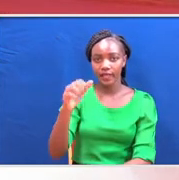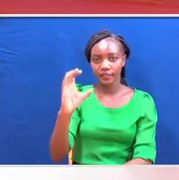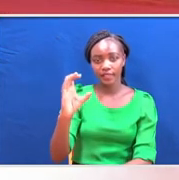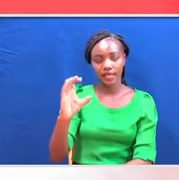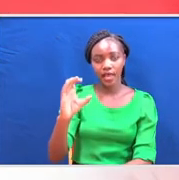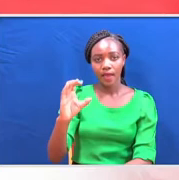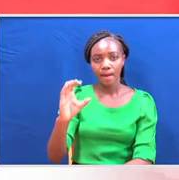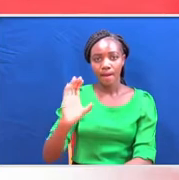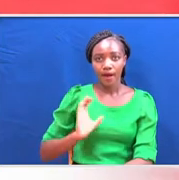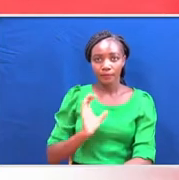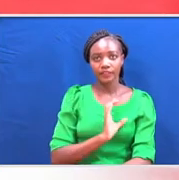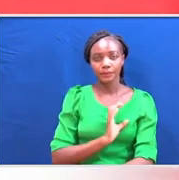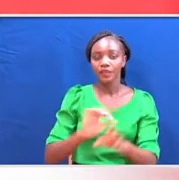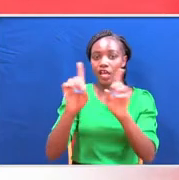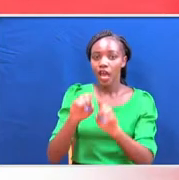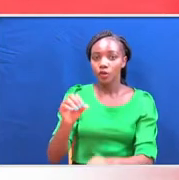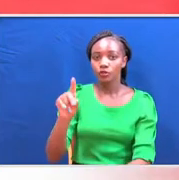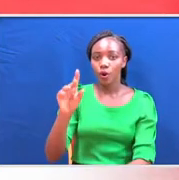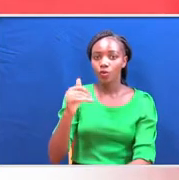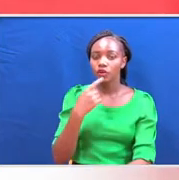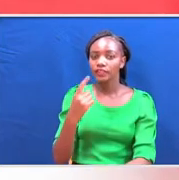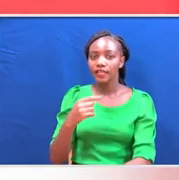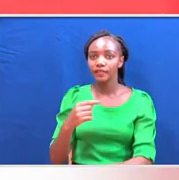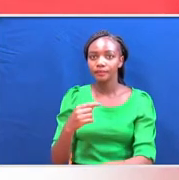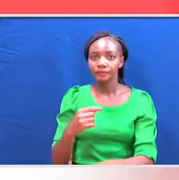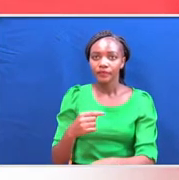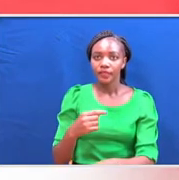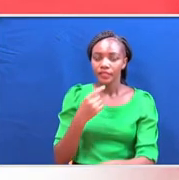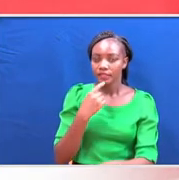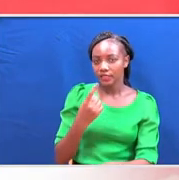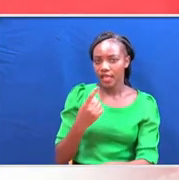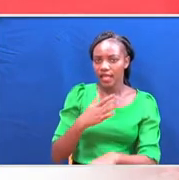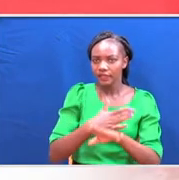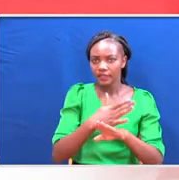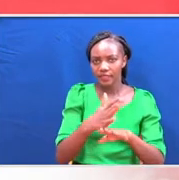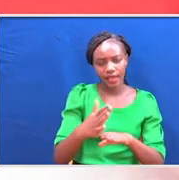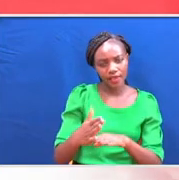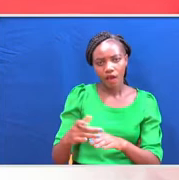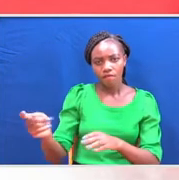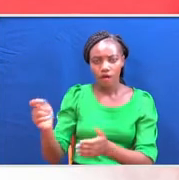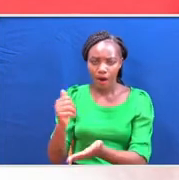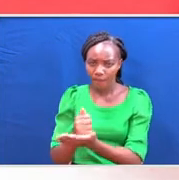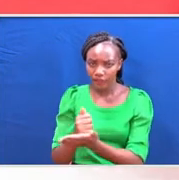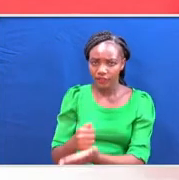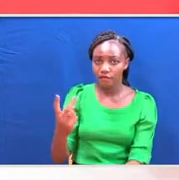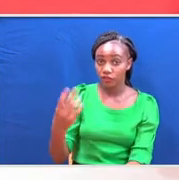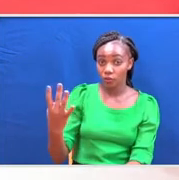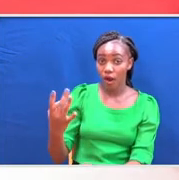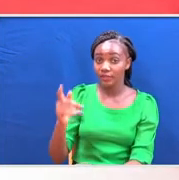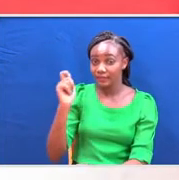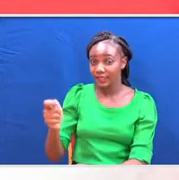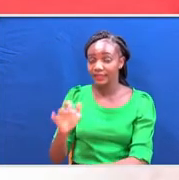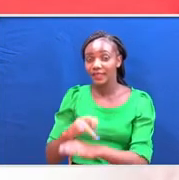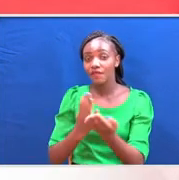Commission panel. Ouko told the panel that the delay in swearing in of 41 judges has greatly affected